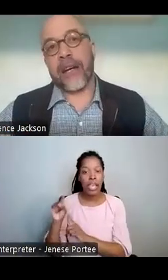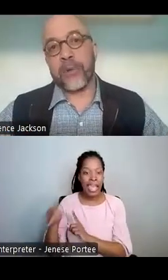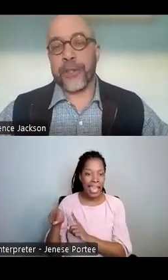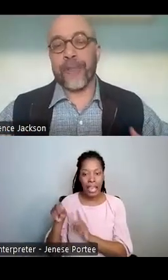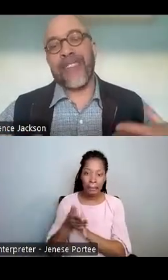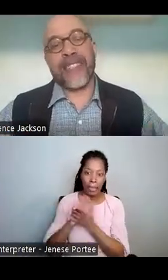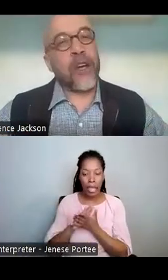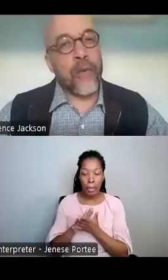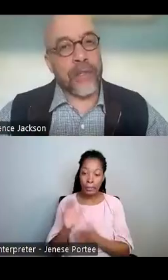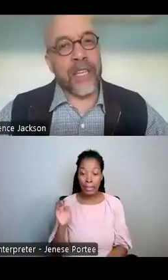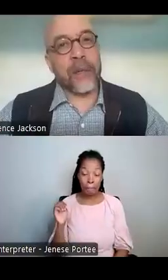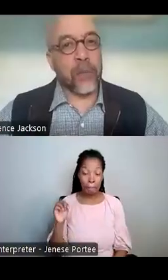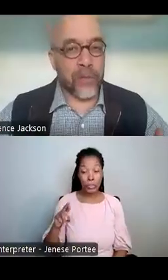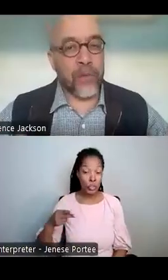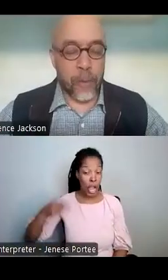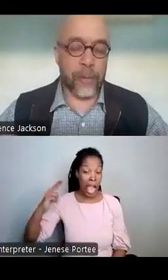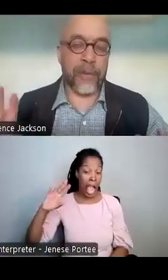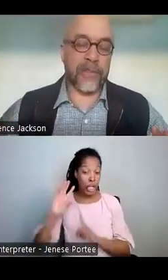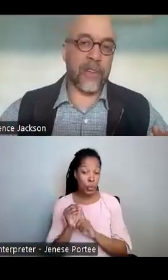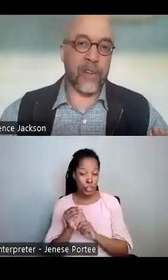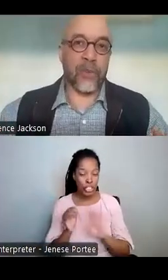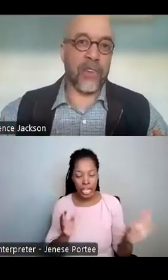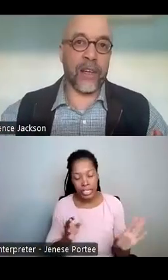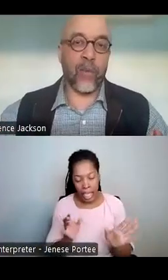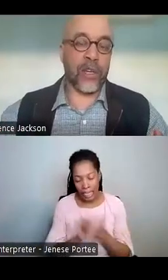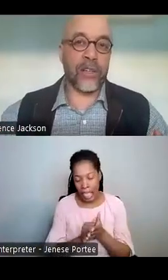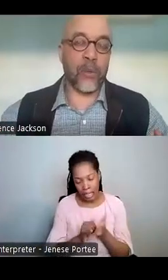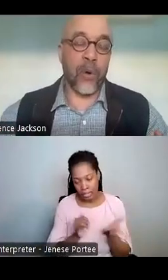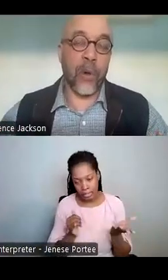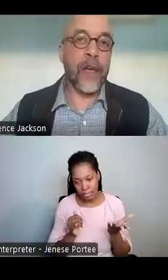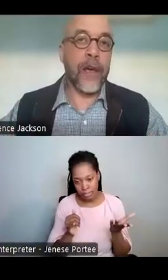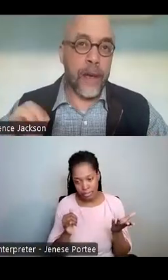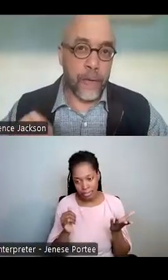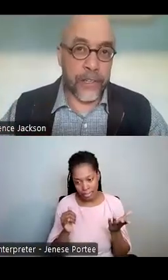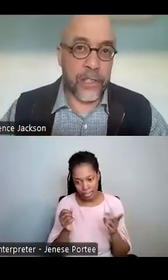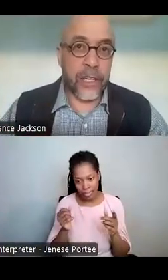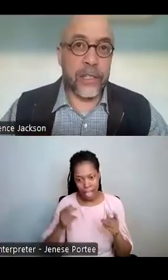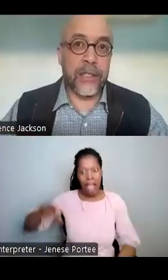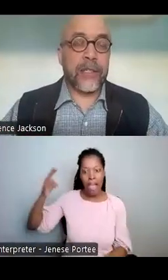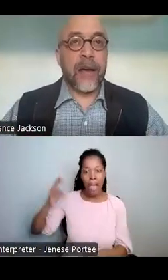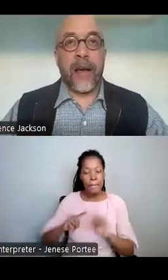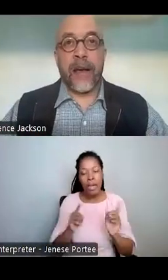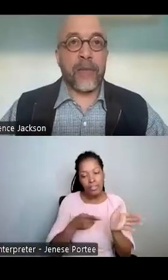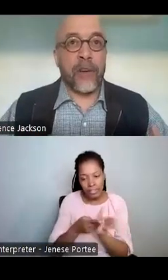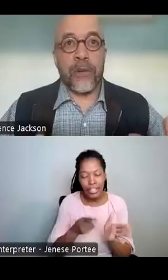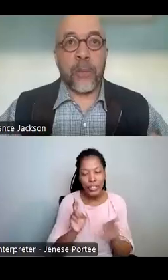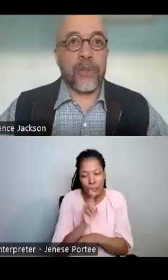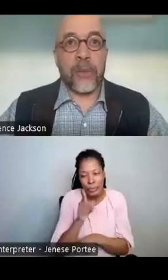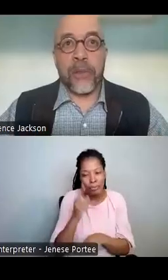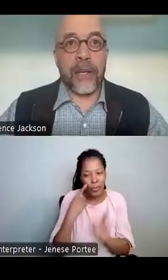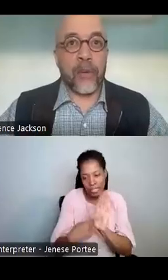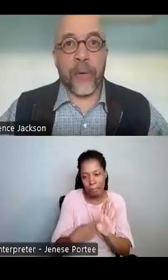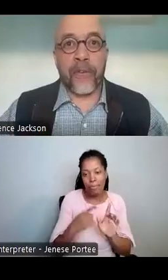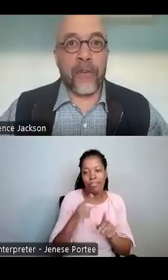High Culture. And that's an overstatement, but for our purposes, he'll stand at one end of the pole. Frederick Douglass, is supposed